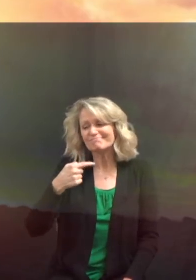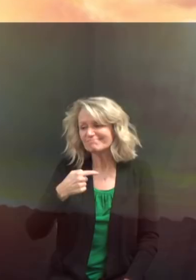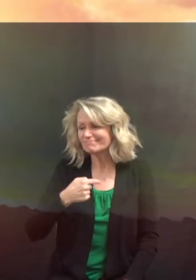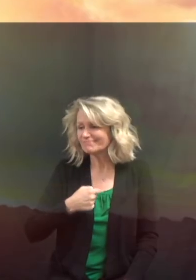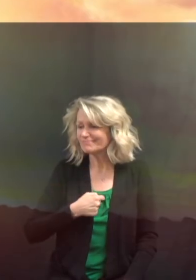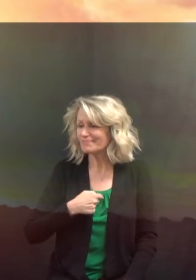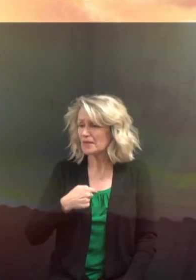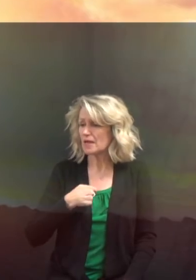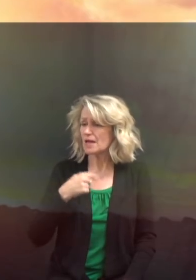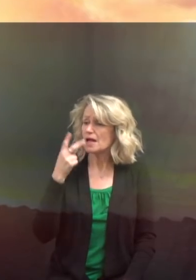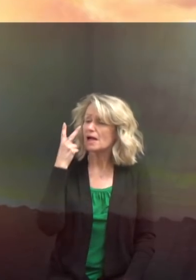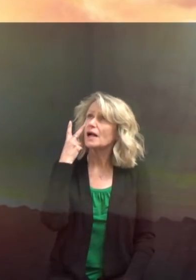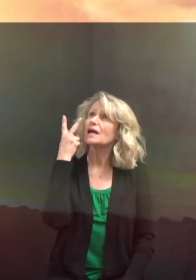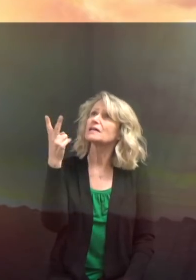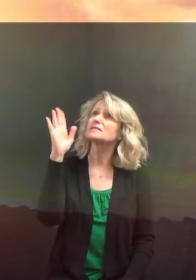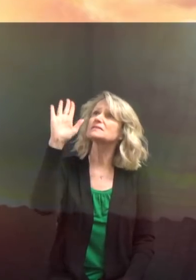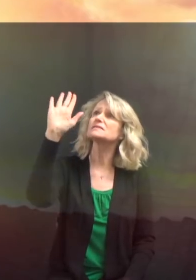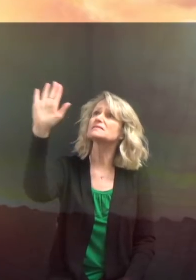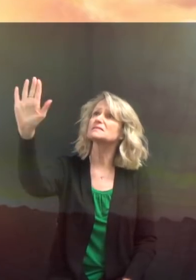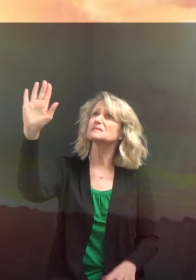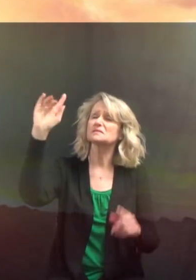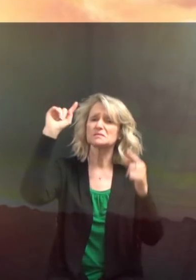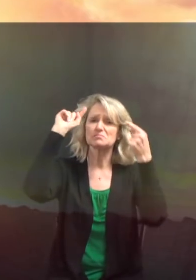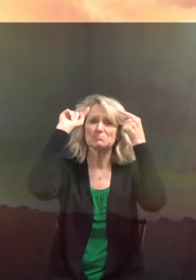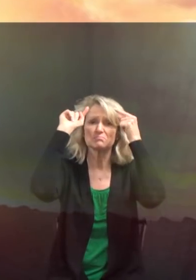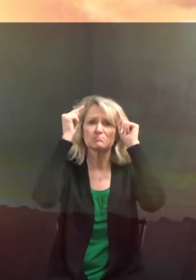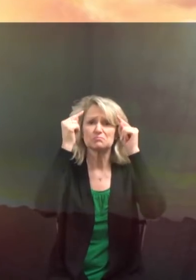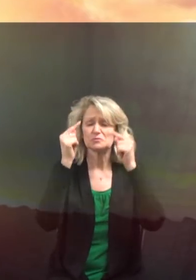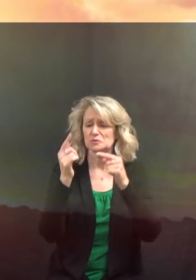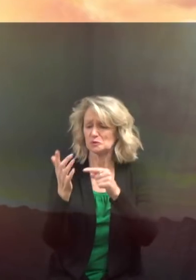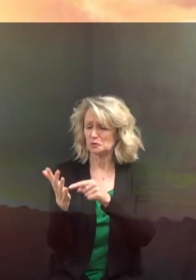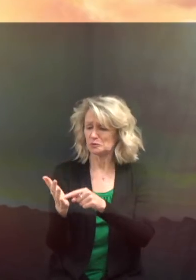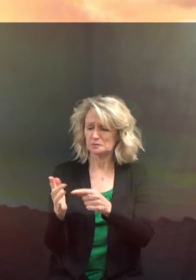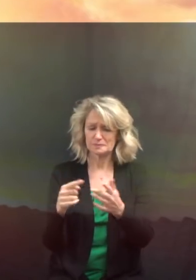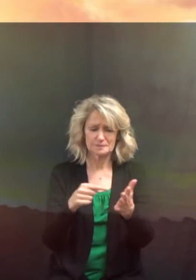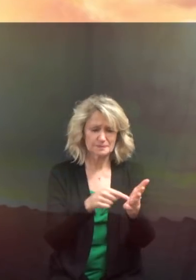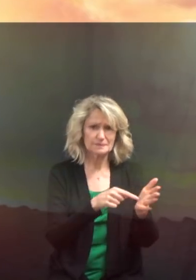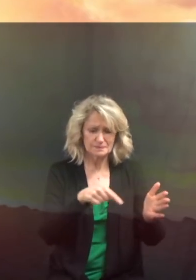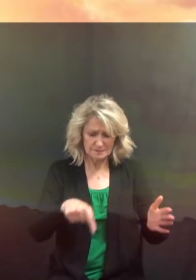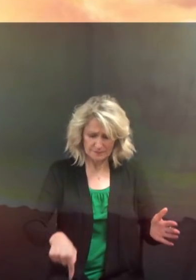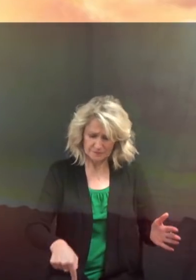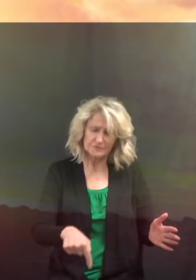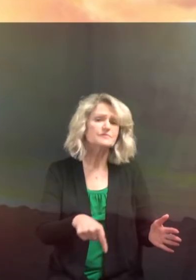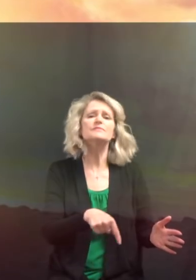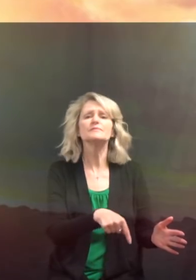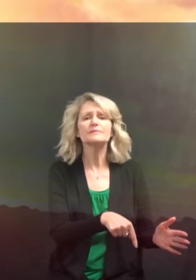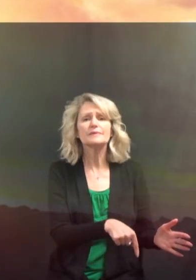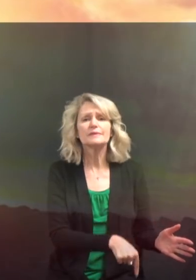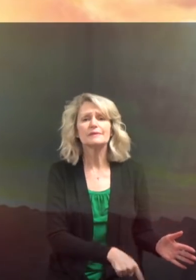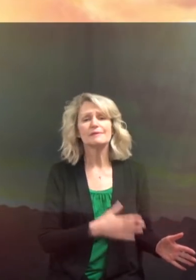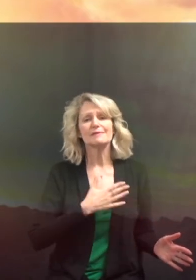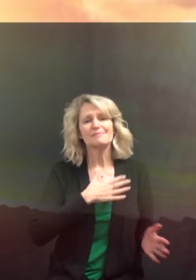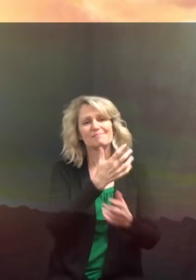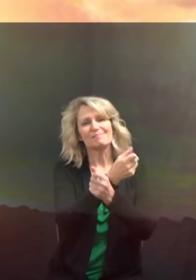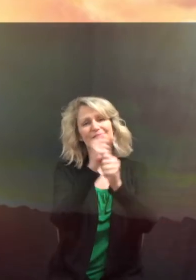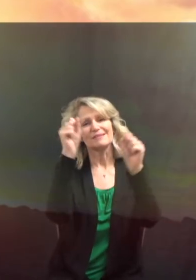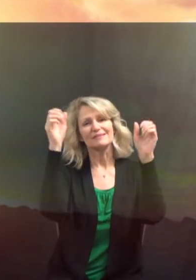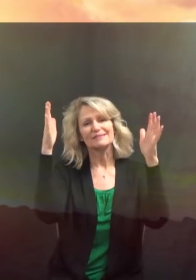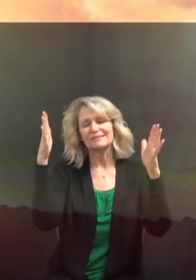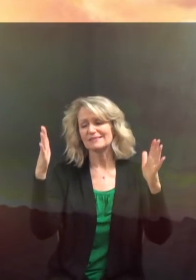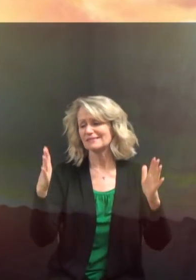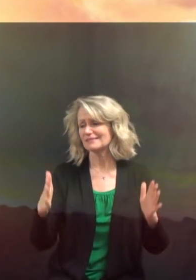me. I see his wounds, his hands, his feet,